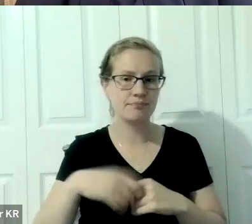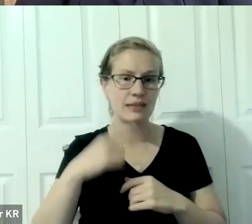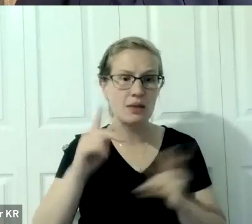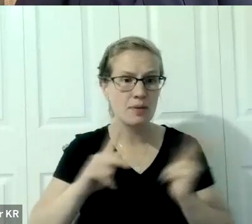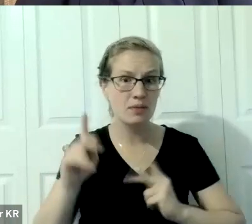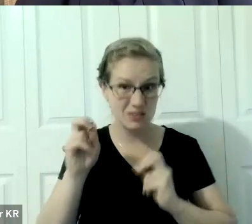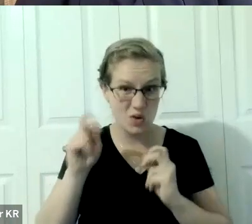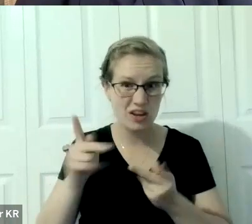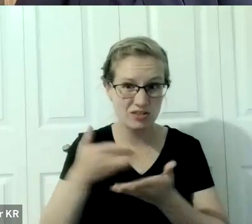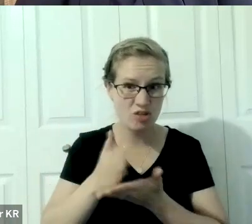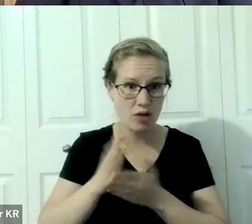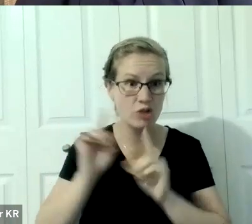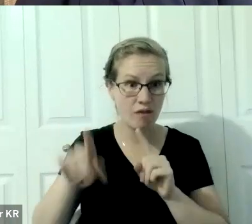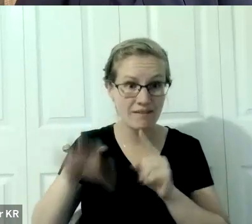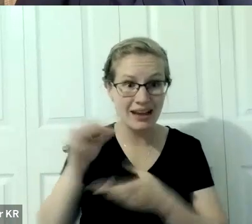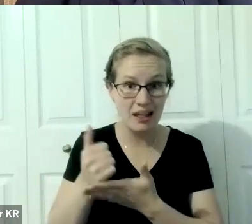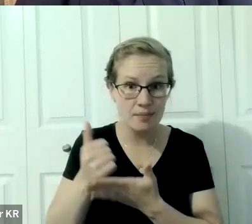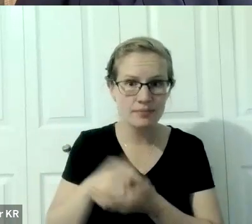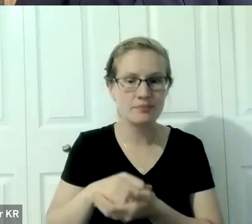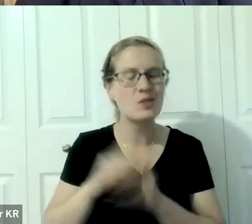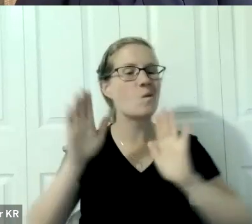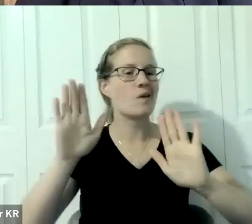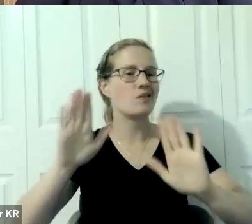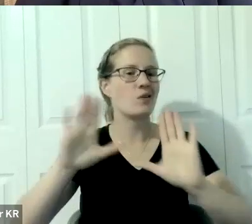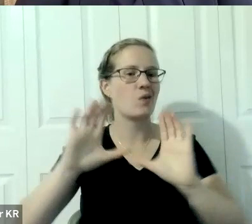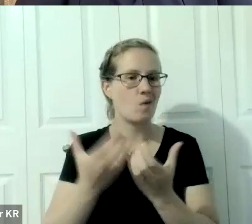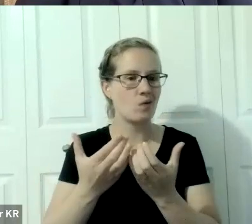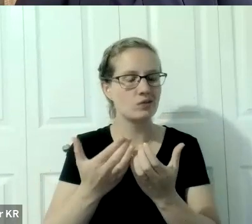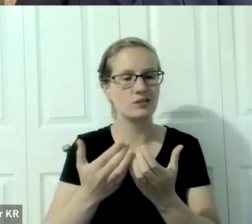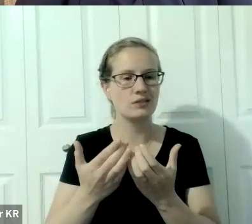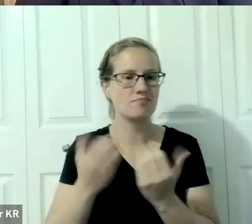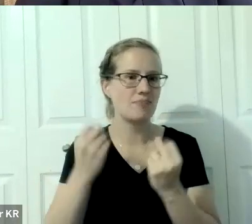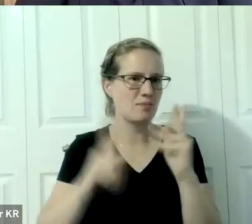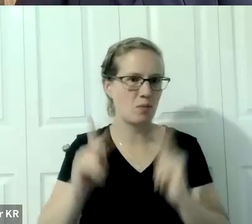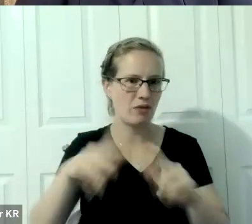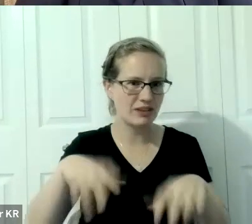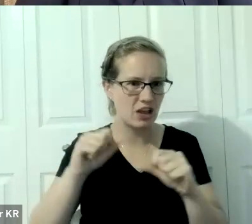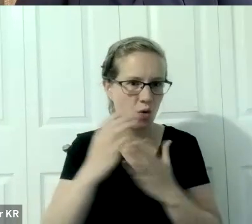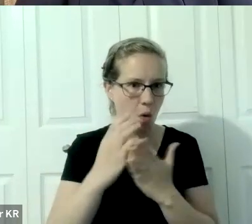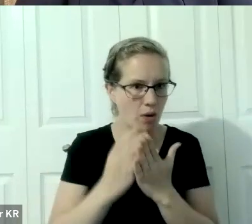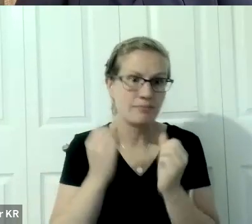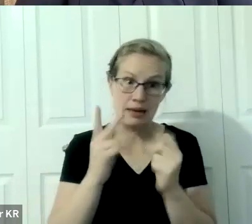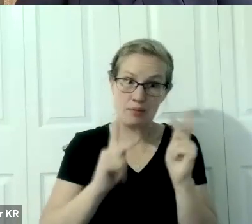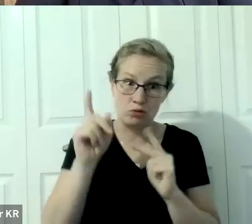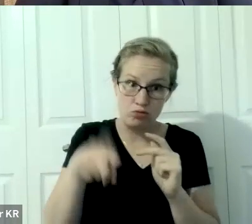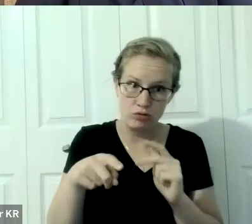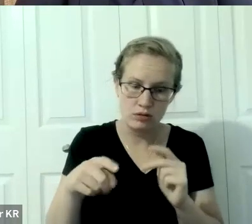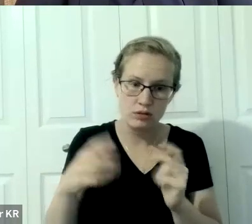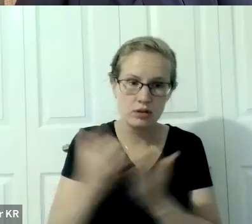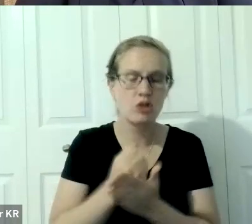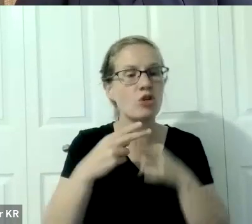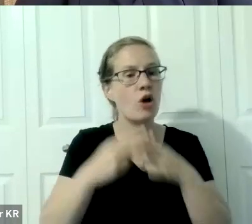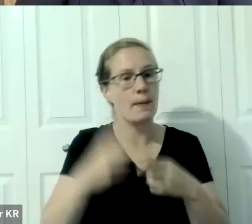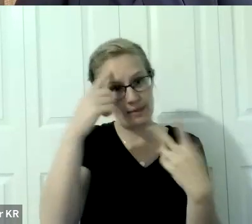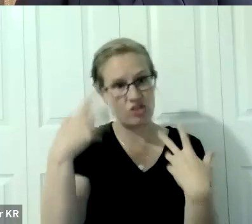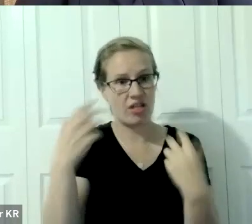okay to go get help. There's a wonderful course out there. Many people have taken it, but a lot more people need to take it. It's called Mental Health